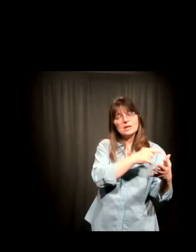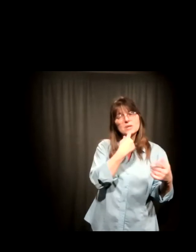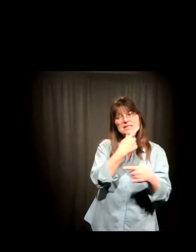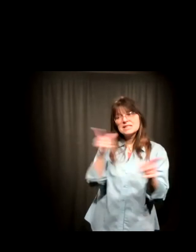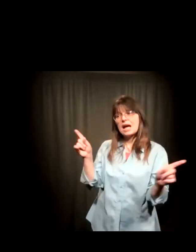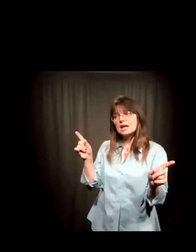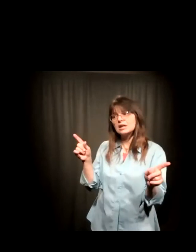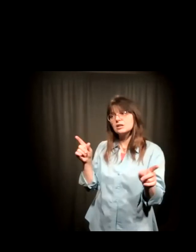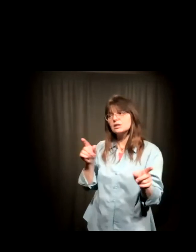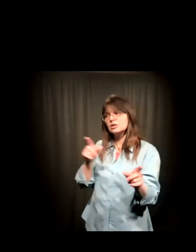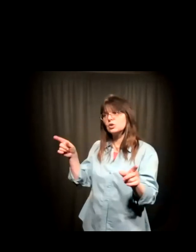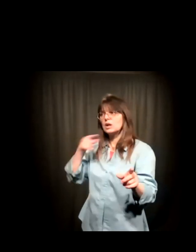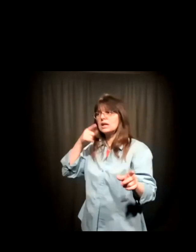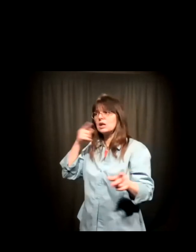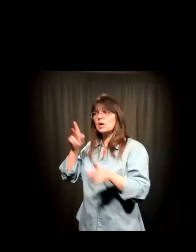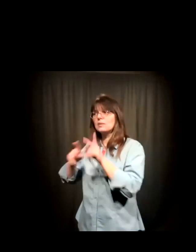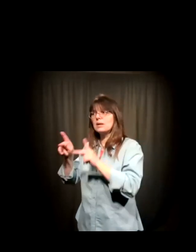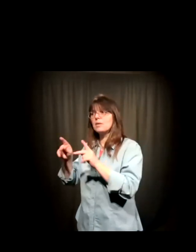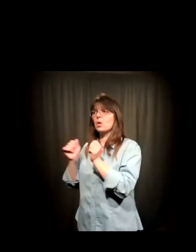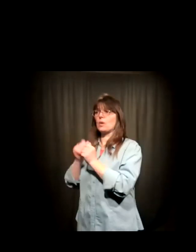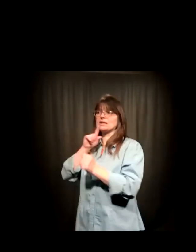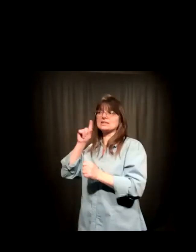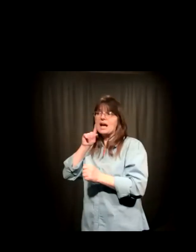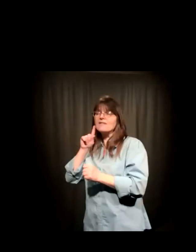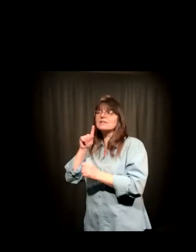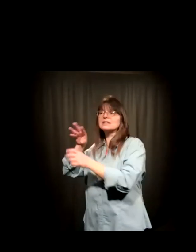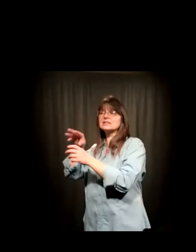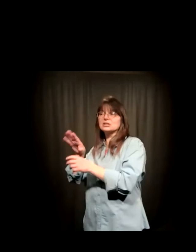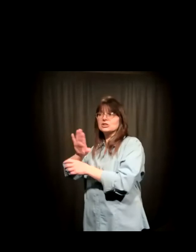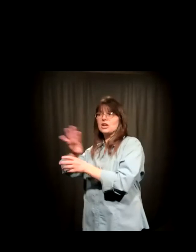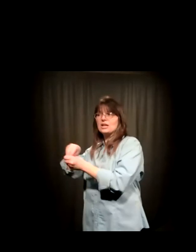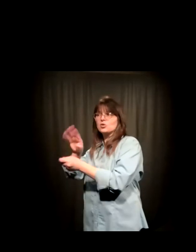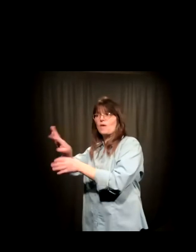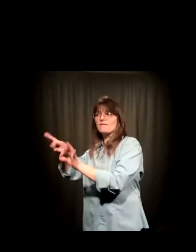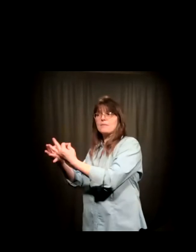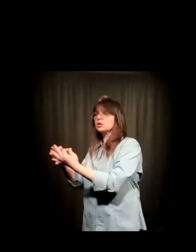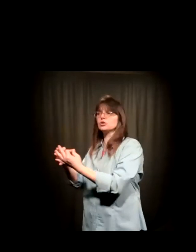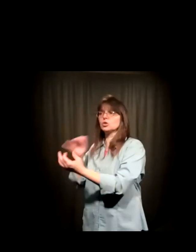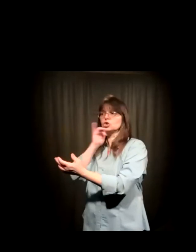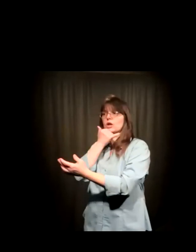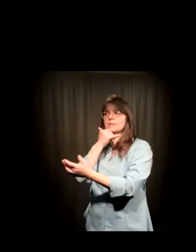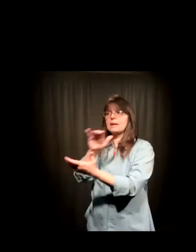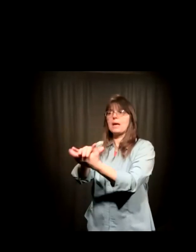their families also shouldn't marry deaf people. He was worried about the genetics.